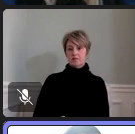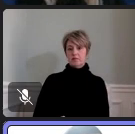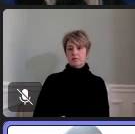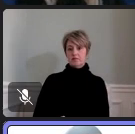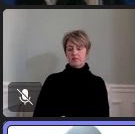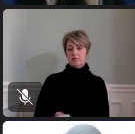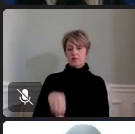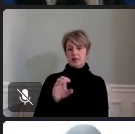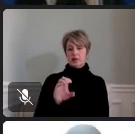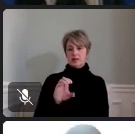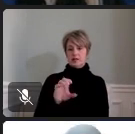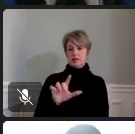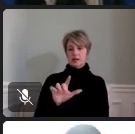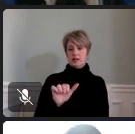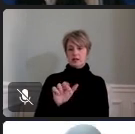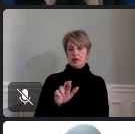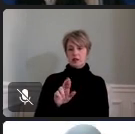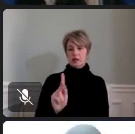Clark,